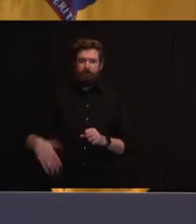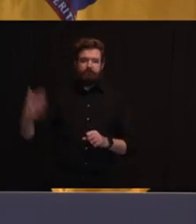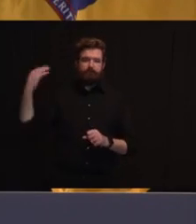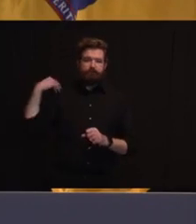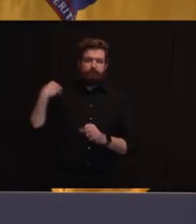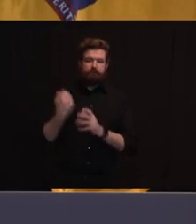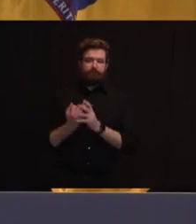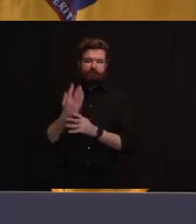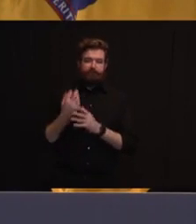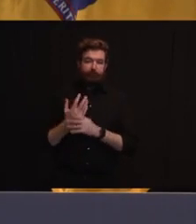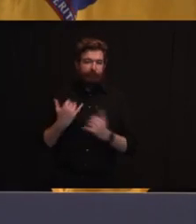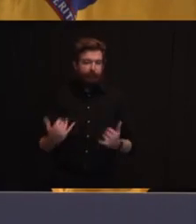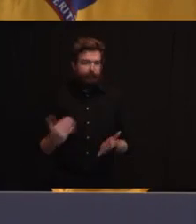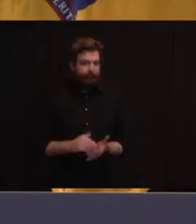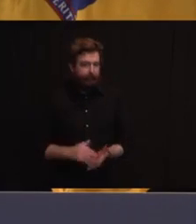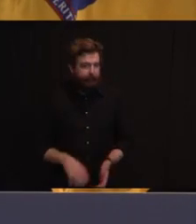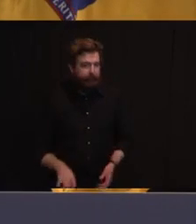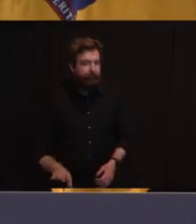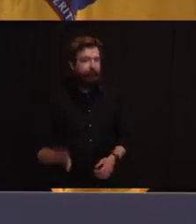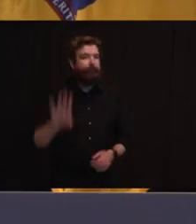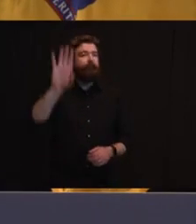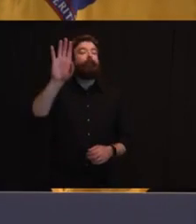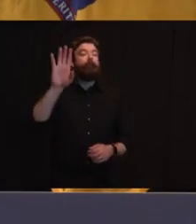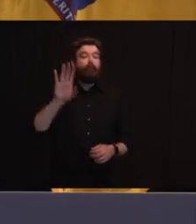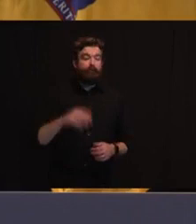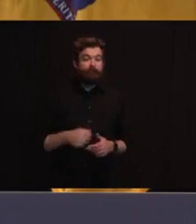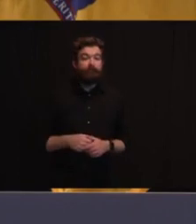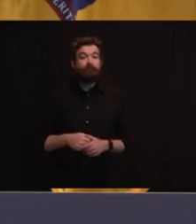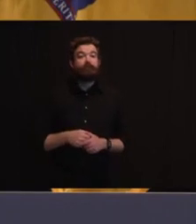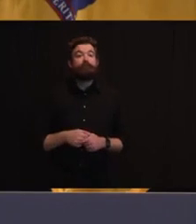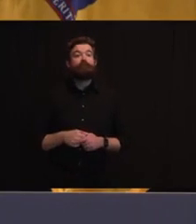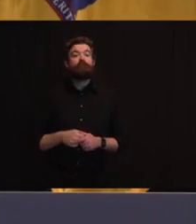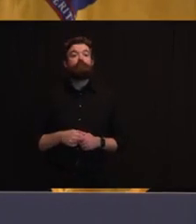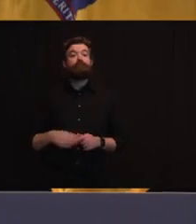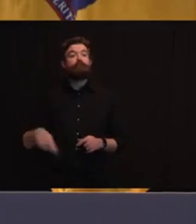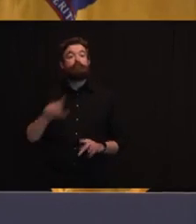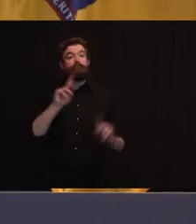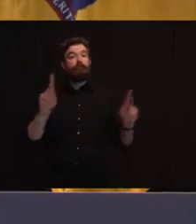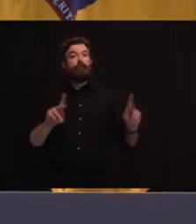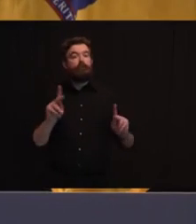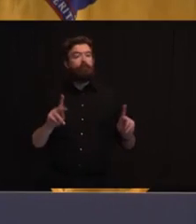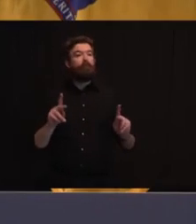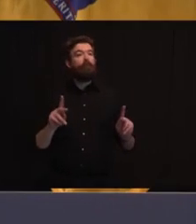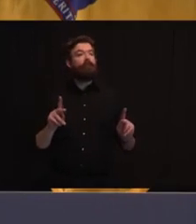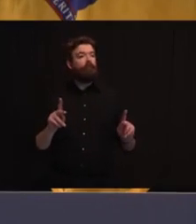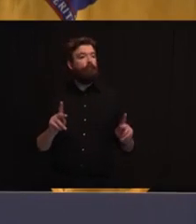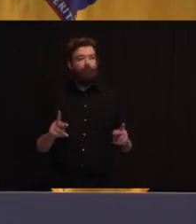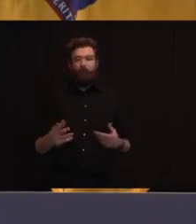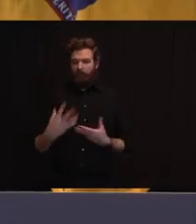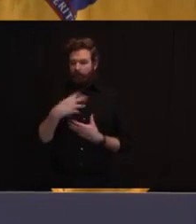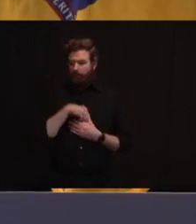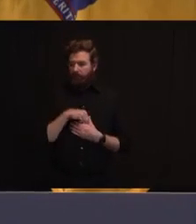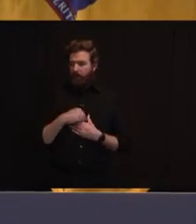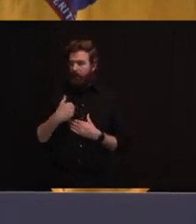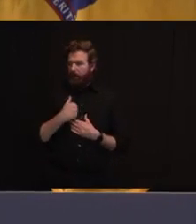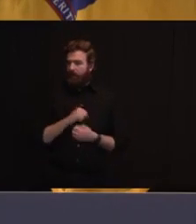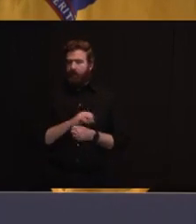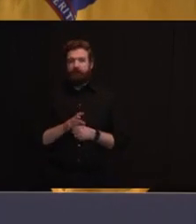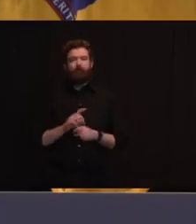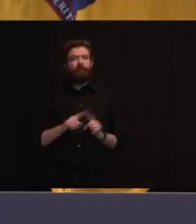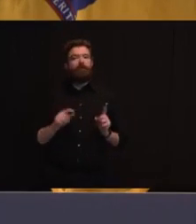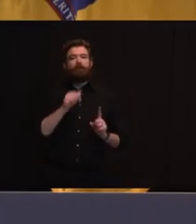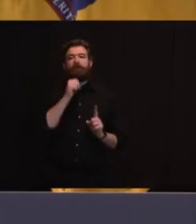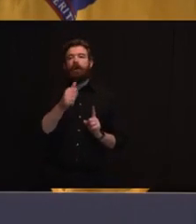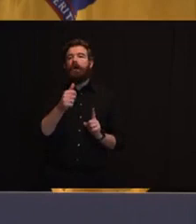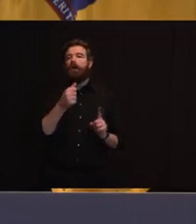unwittingly carrying it into the midst of folks who are more vulnerable. Mahan, can you help us follow up with Ashley in terms of specifics